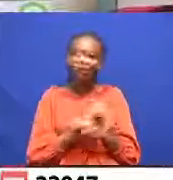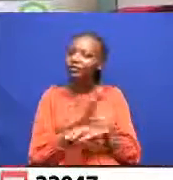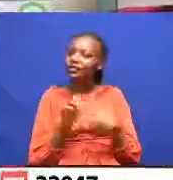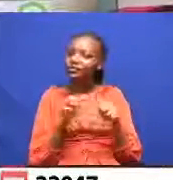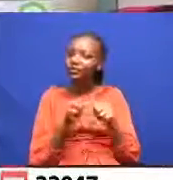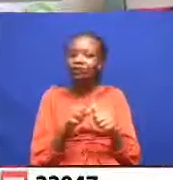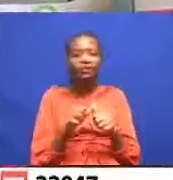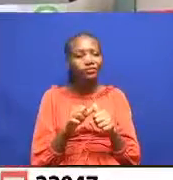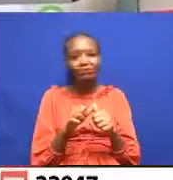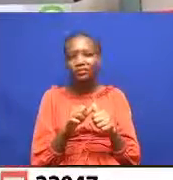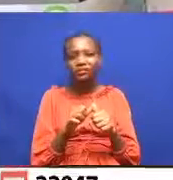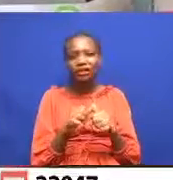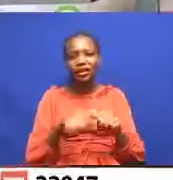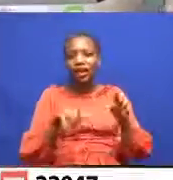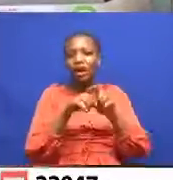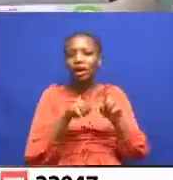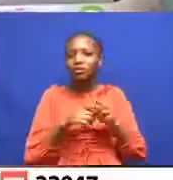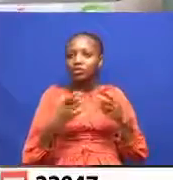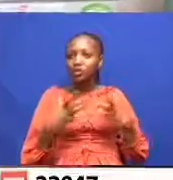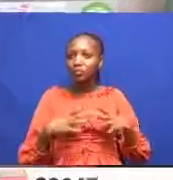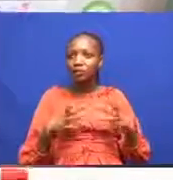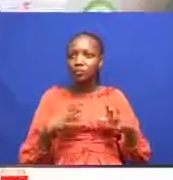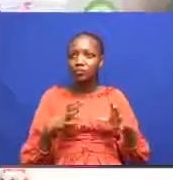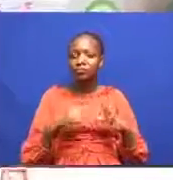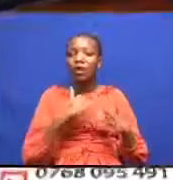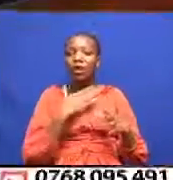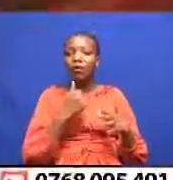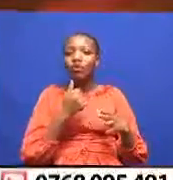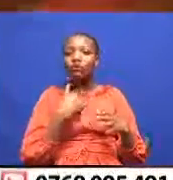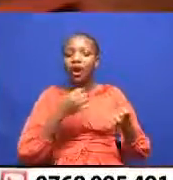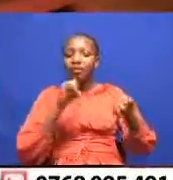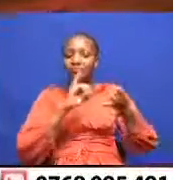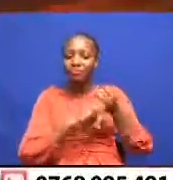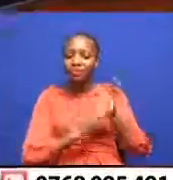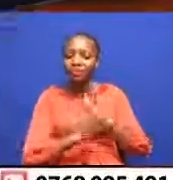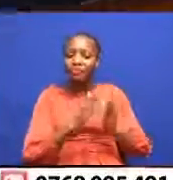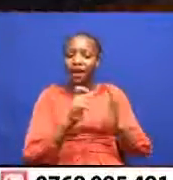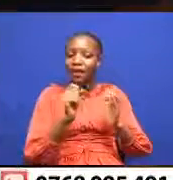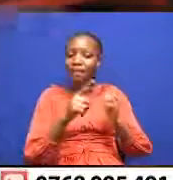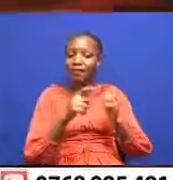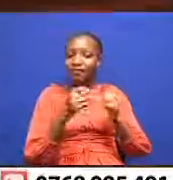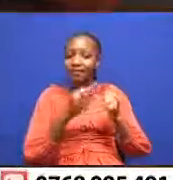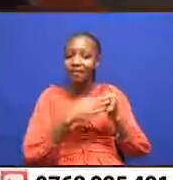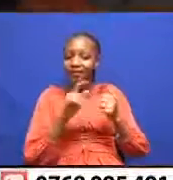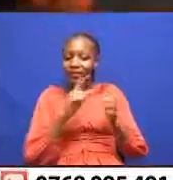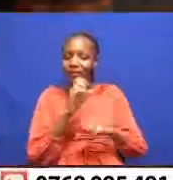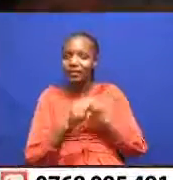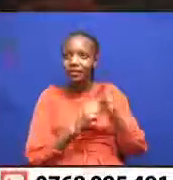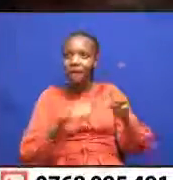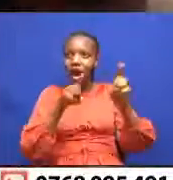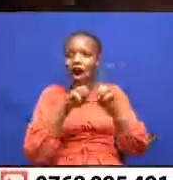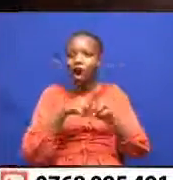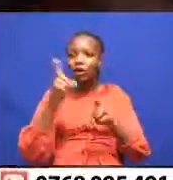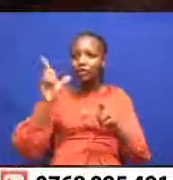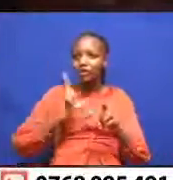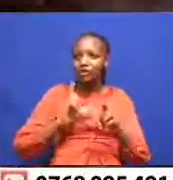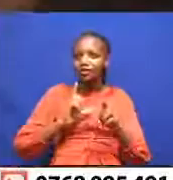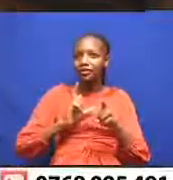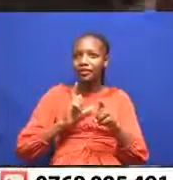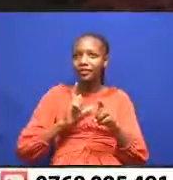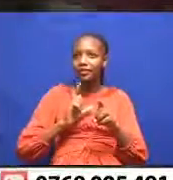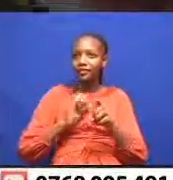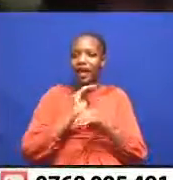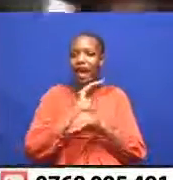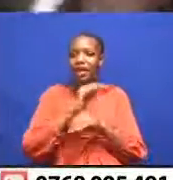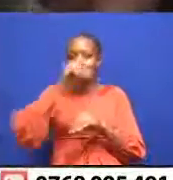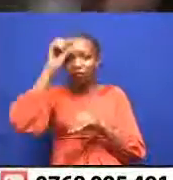pre-wedding ceremonies would then culminate into a wedding that was set for August this year. Wambui lauds the government for its efforts